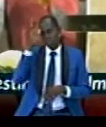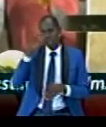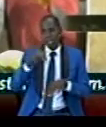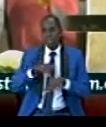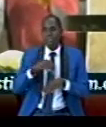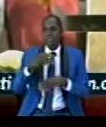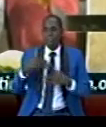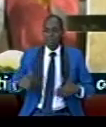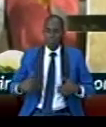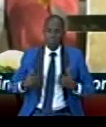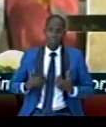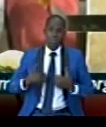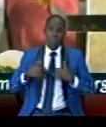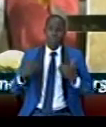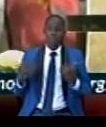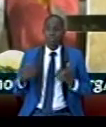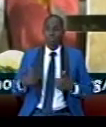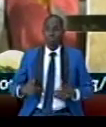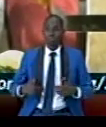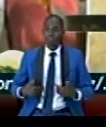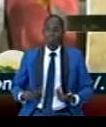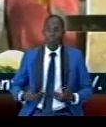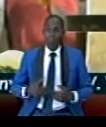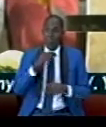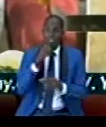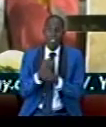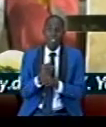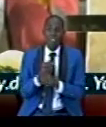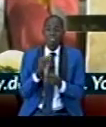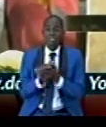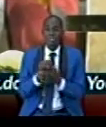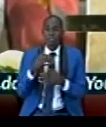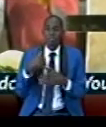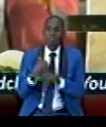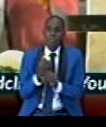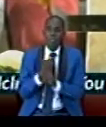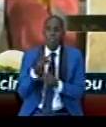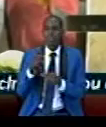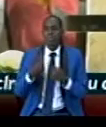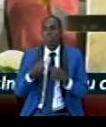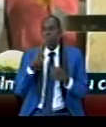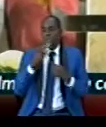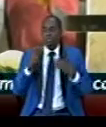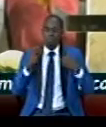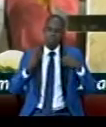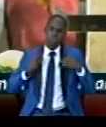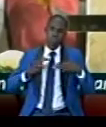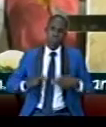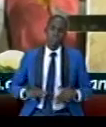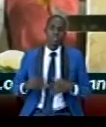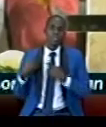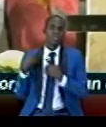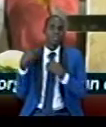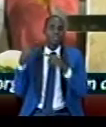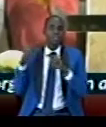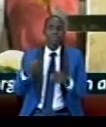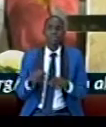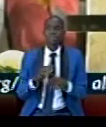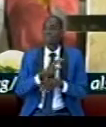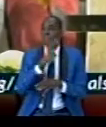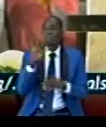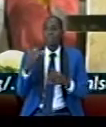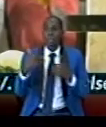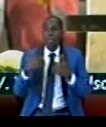It affected me so much that I became depressed, emotionally downcast. I had no hope that I would